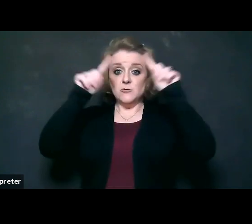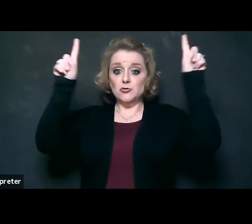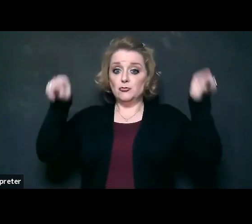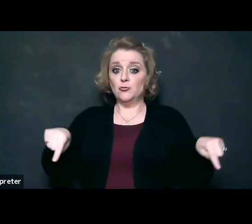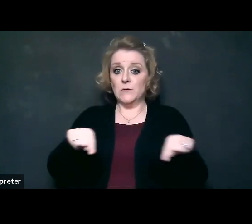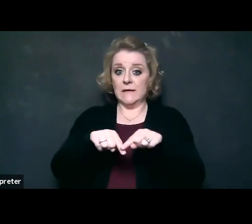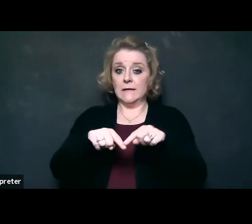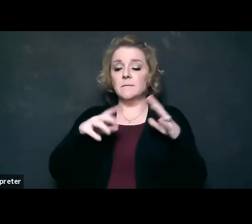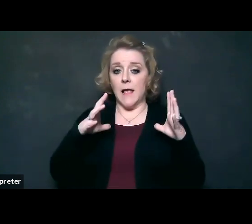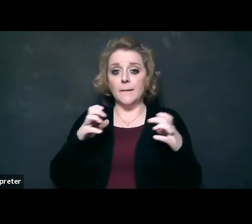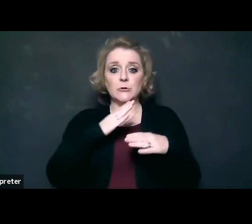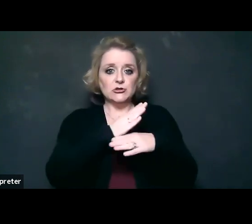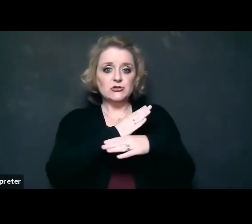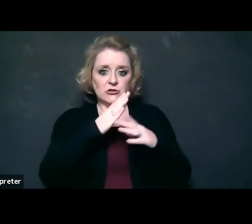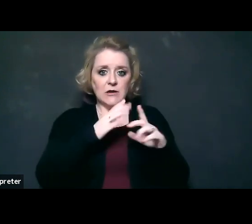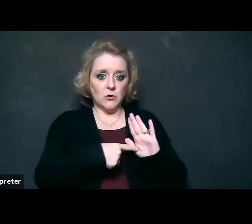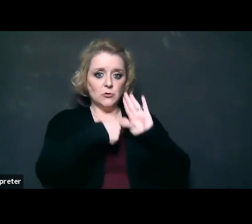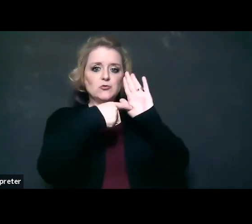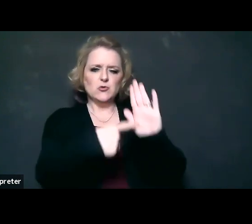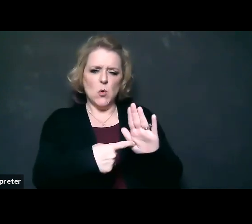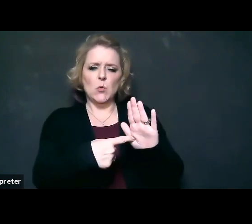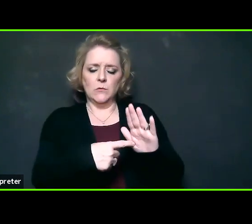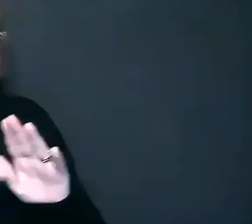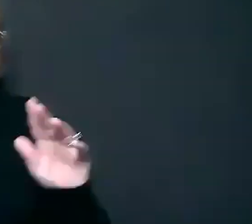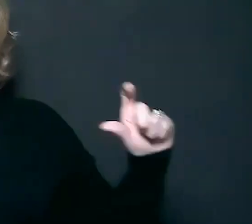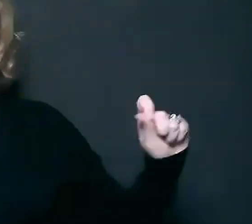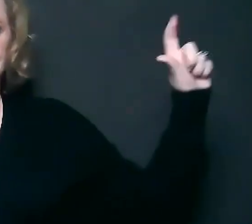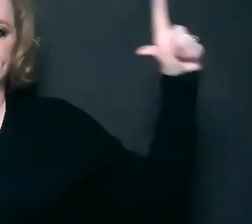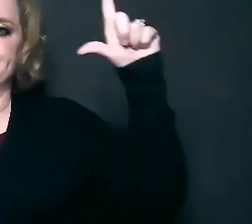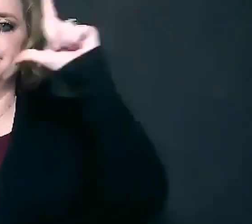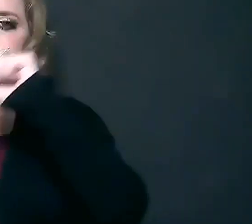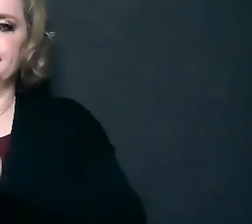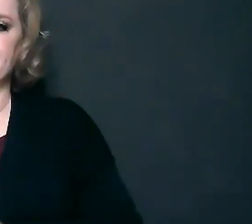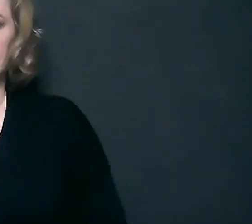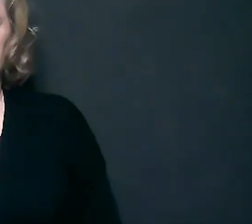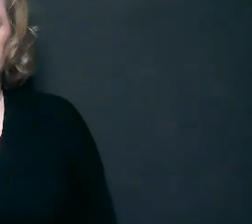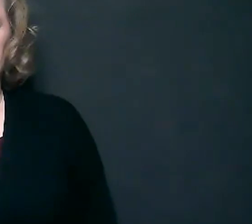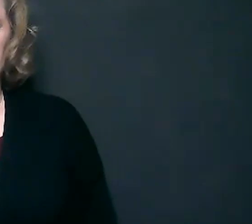data has become my norm. So let's start with that.